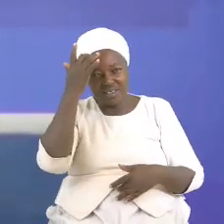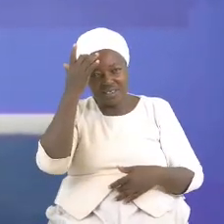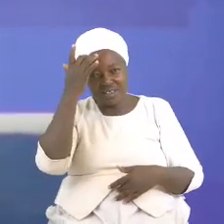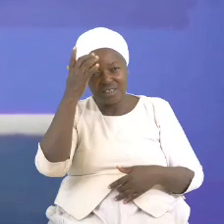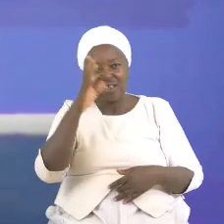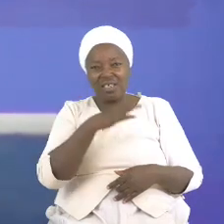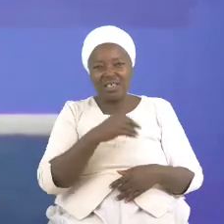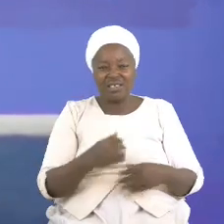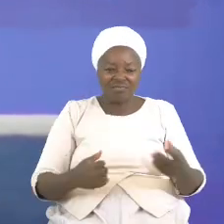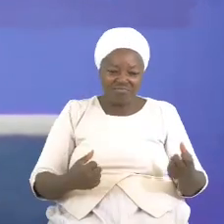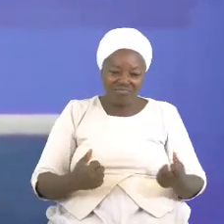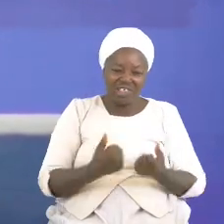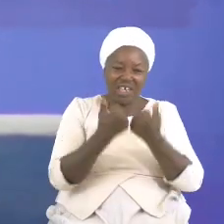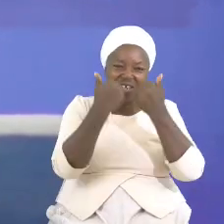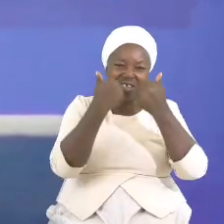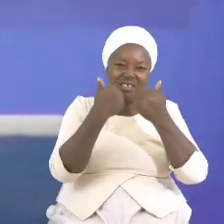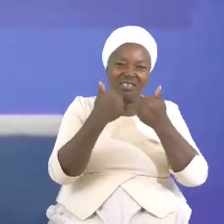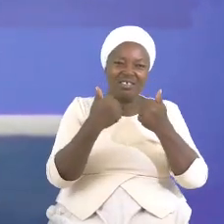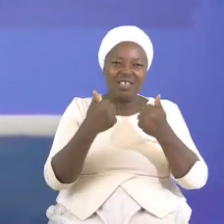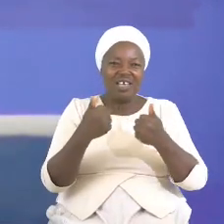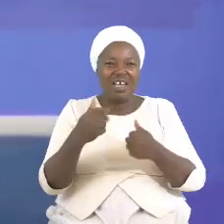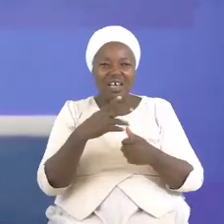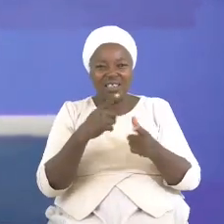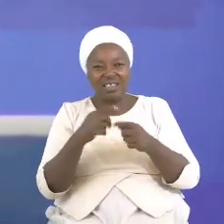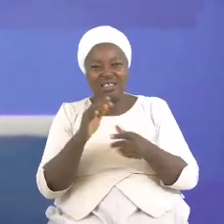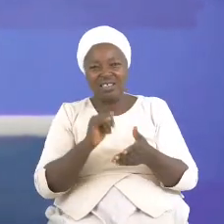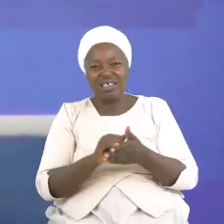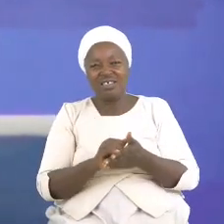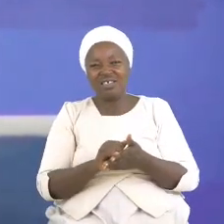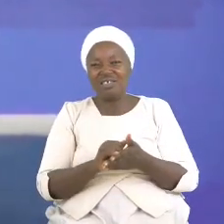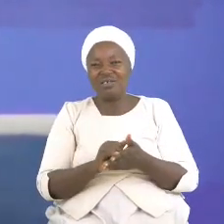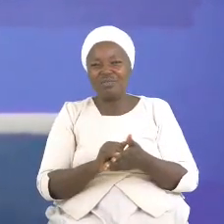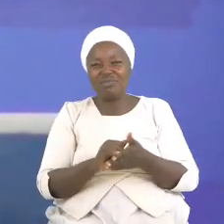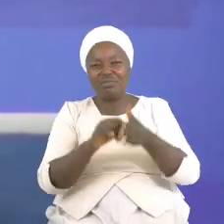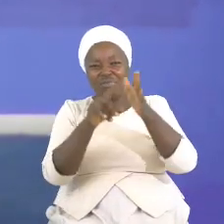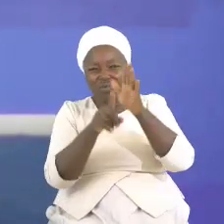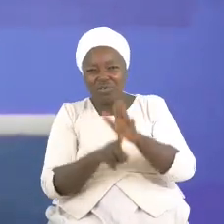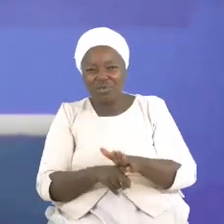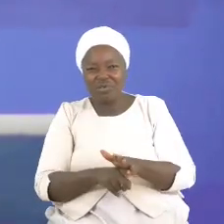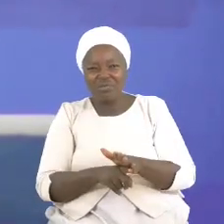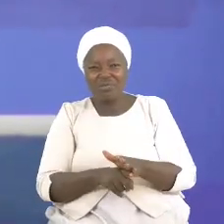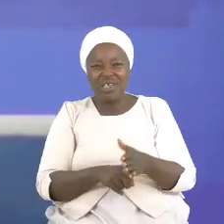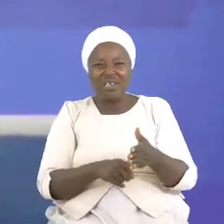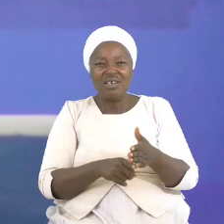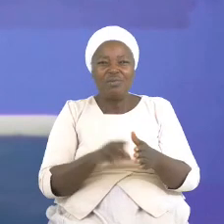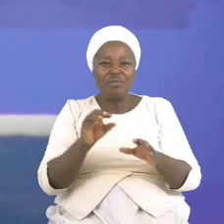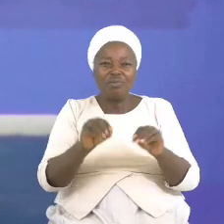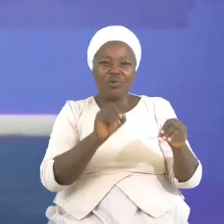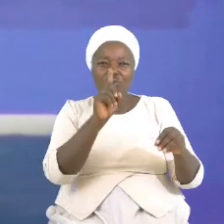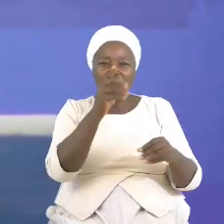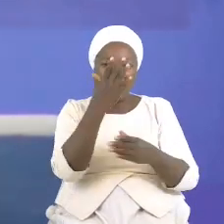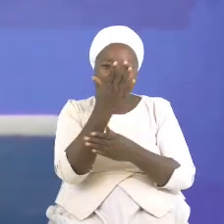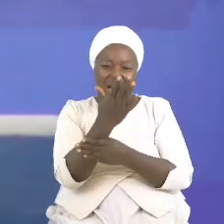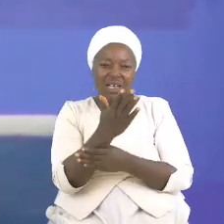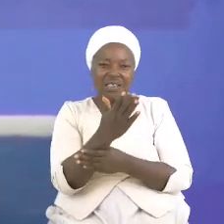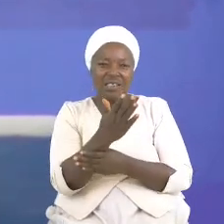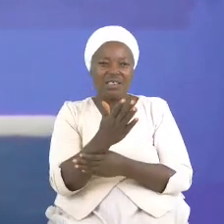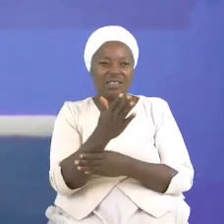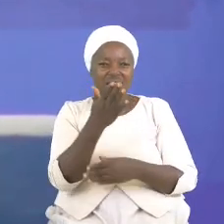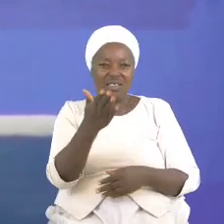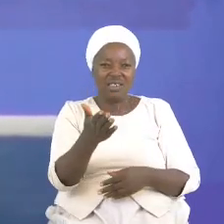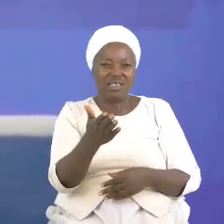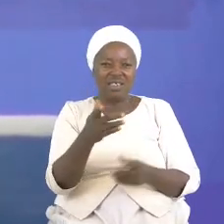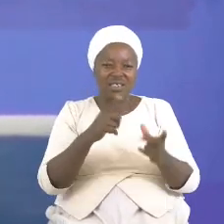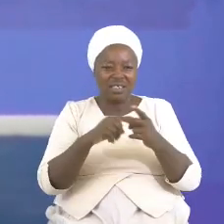the affliction, the attack, the infirmity, anywhere. Then you